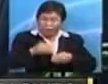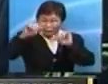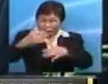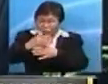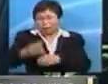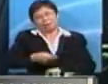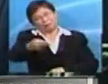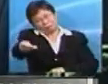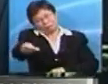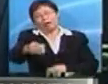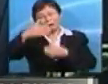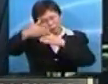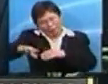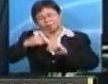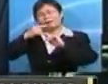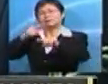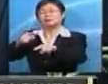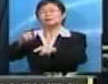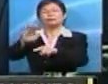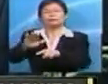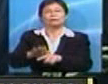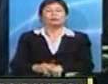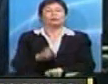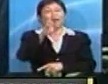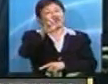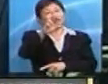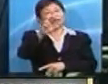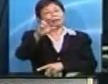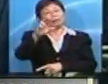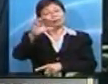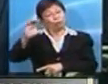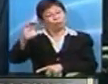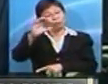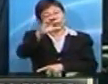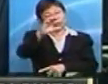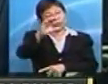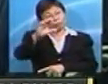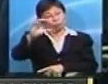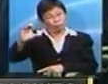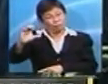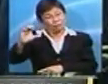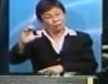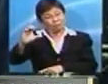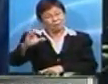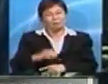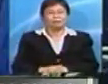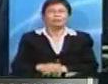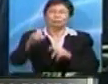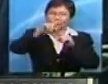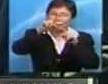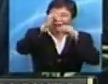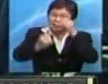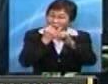any event, at the end of the day, I'm answerable to the Royal Commission or the Parliamentary Select Committee, to the International Inquiry